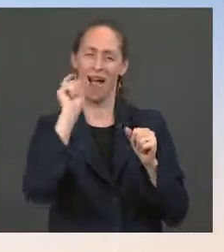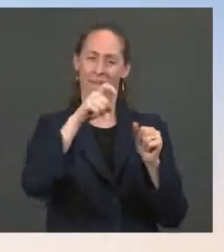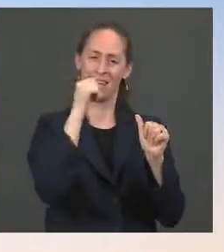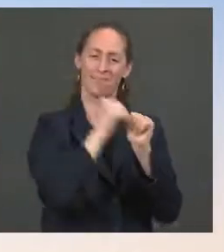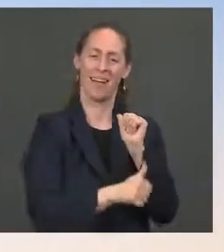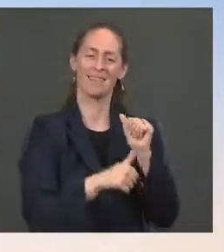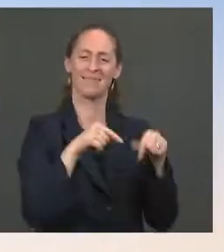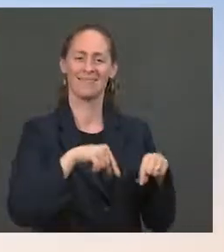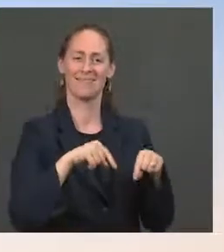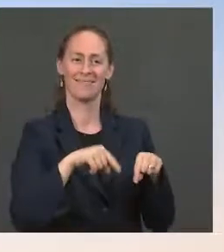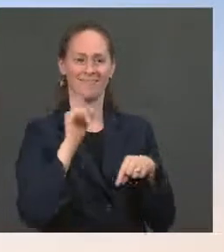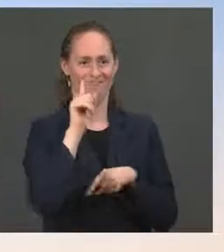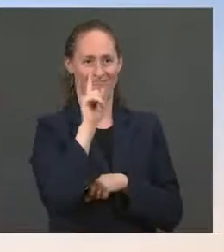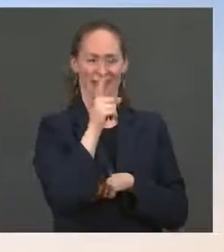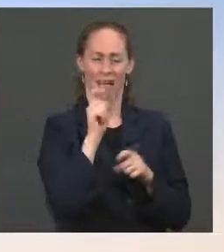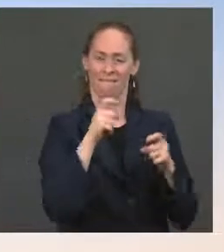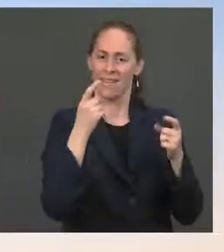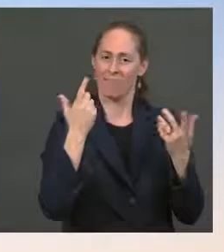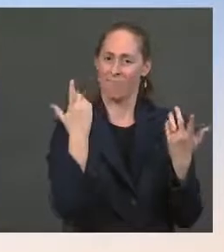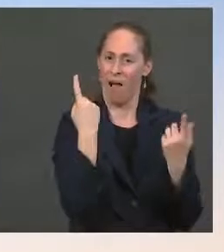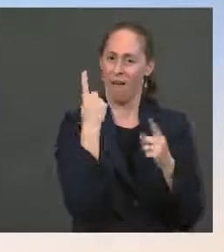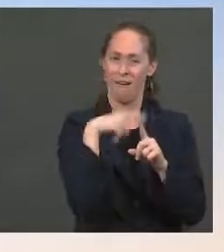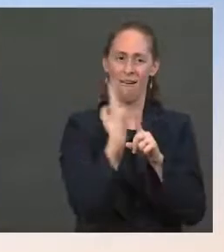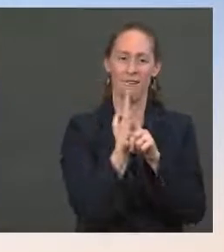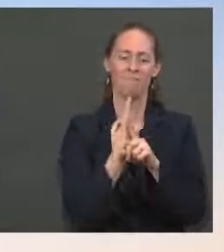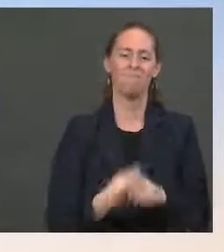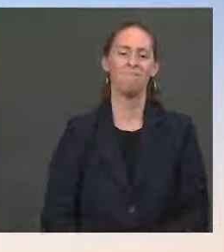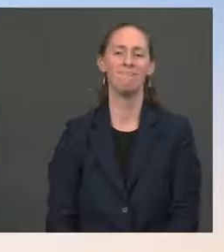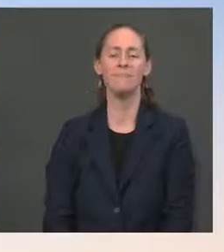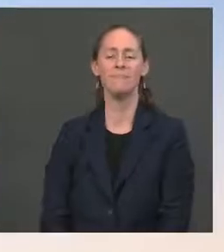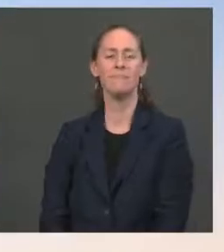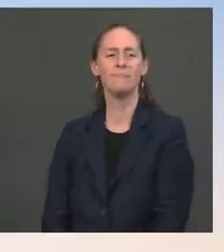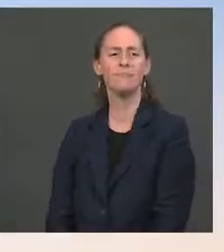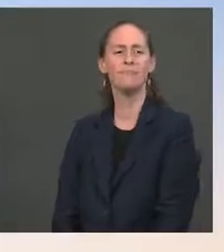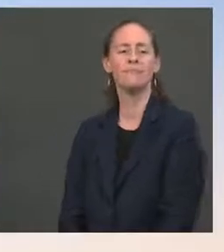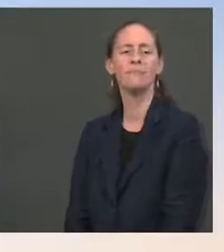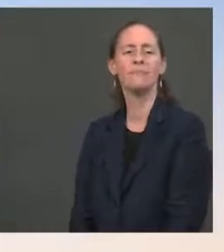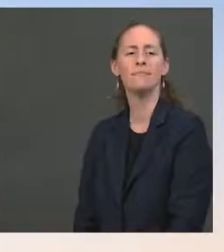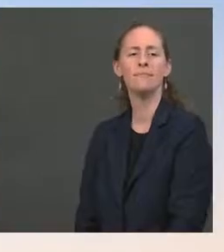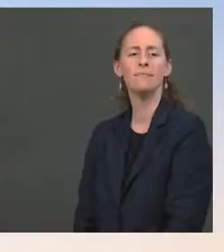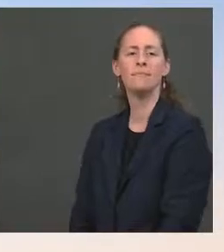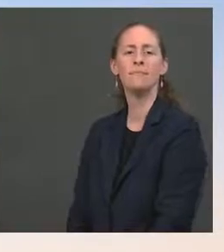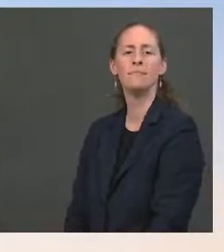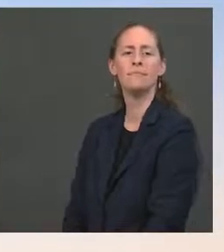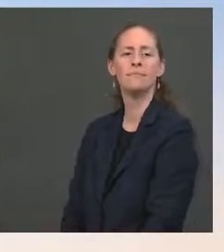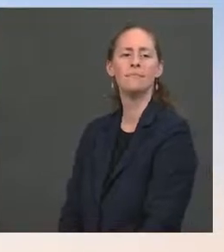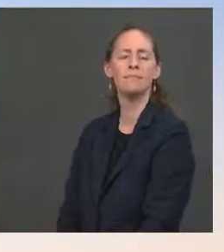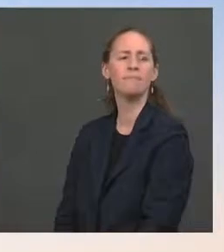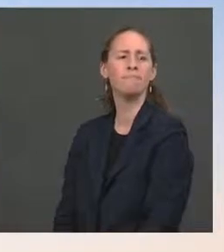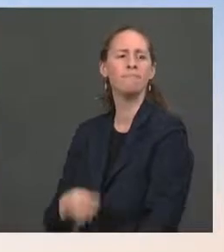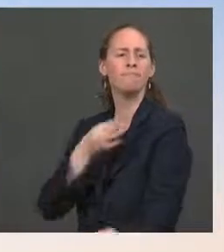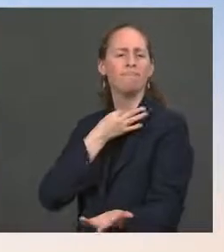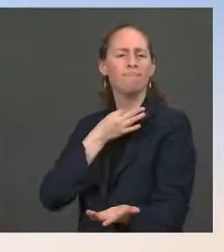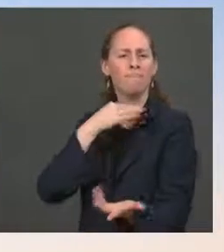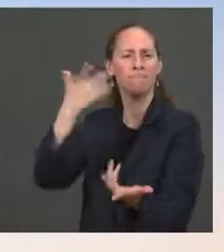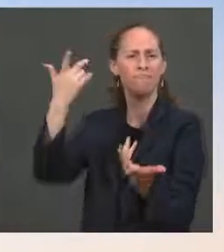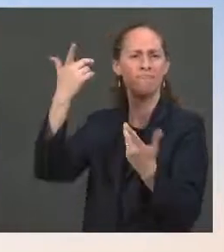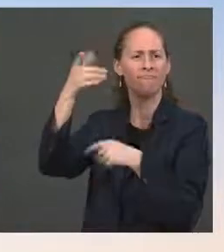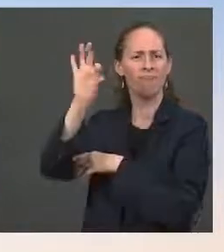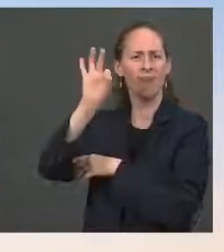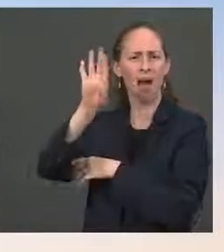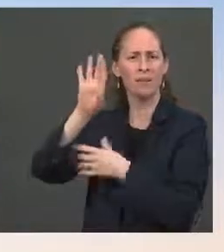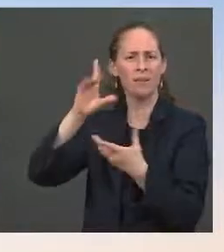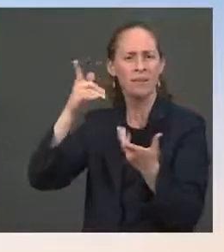happen. Okay, and also, can you comment at all on there's an outage of Facebook and Instagram today and other